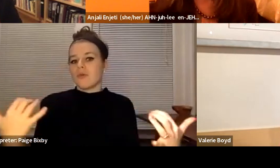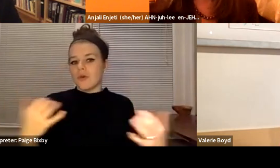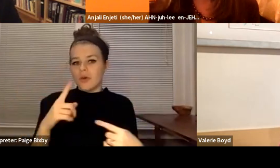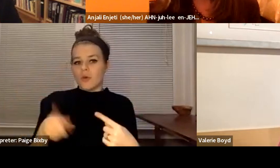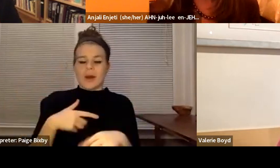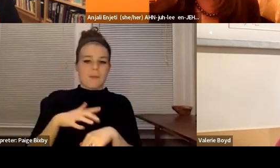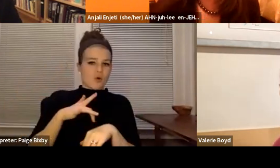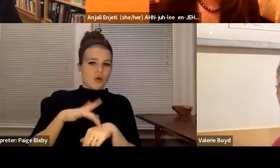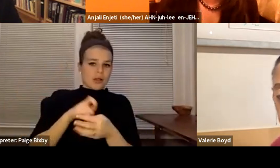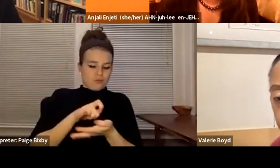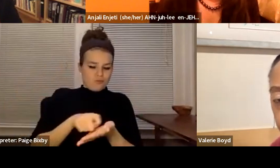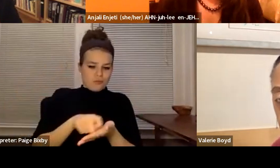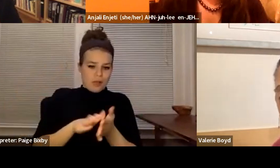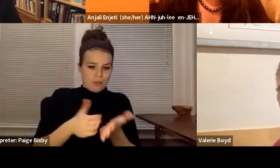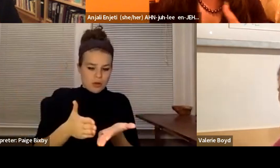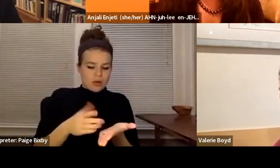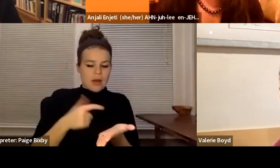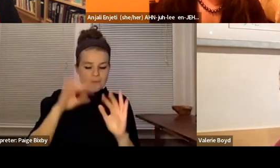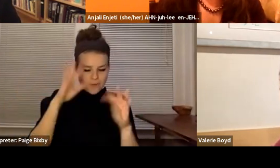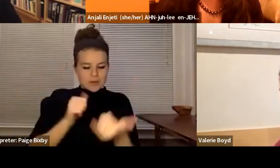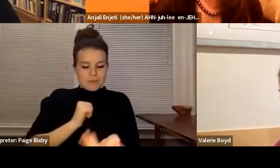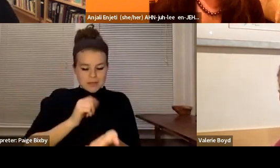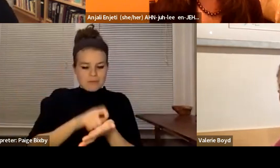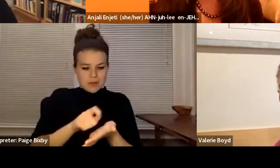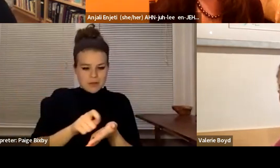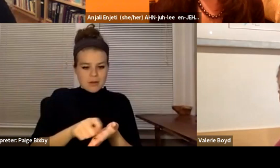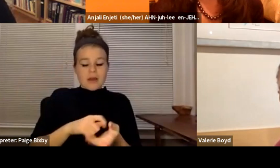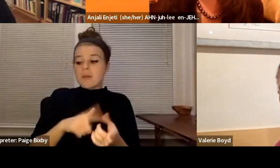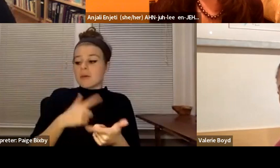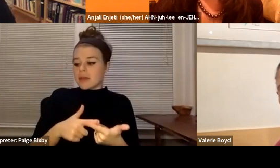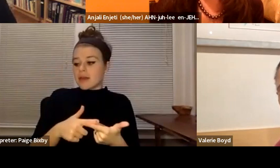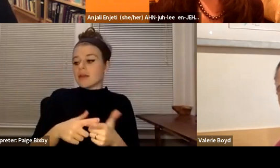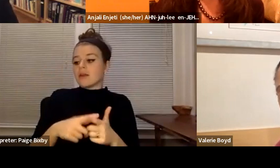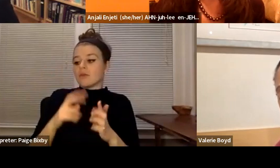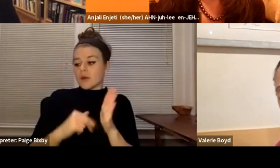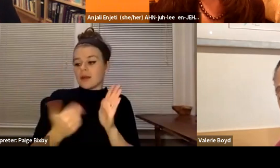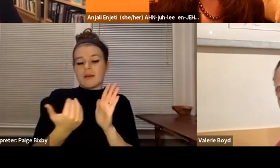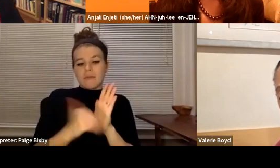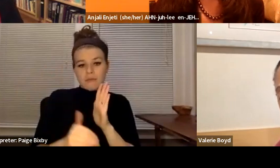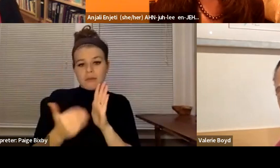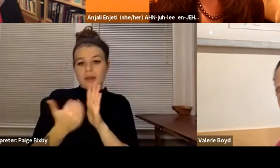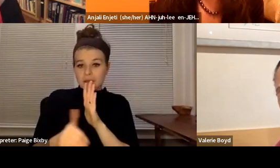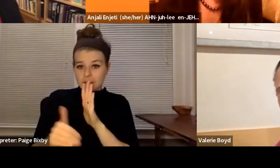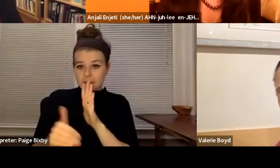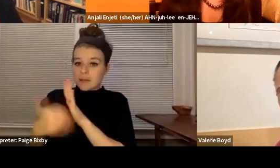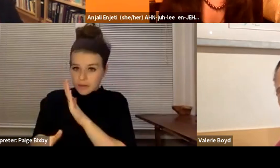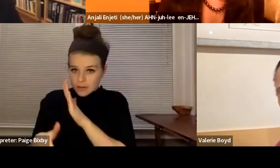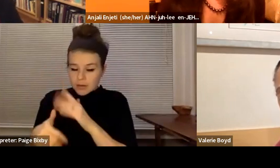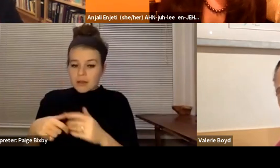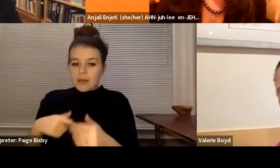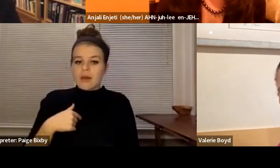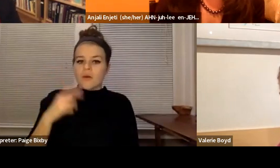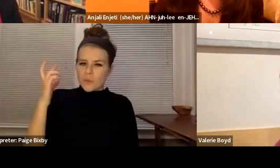in the book. But then after reading it over and over and over again, what I found not